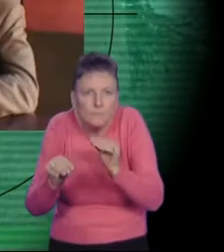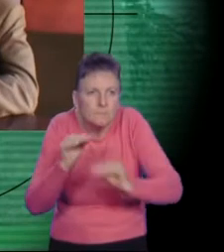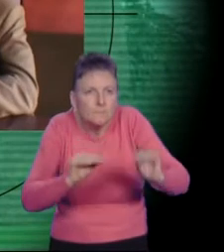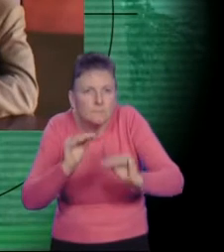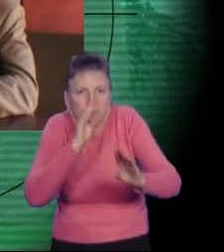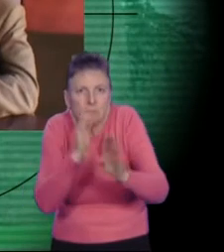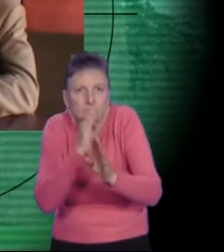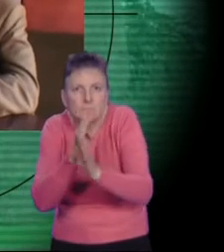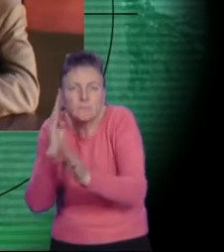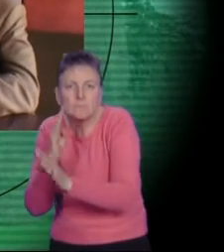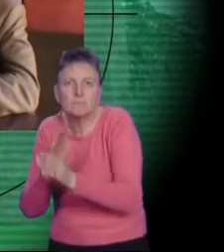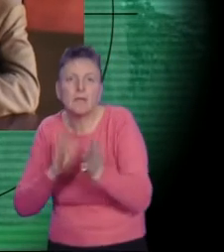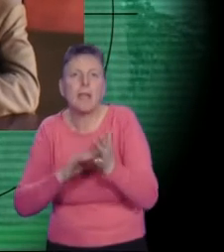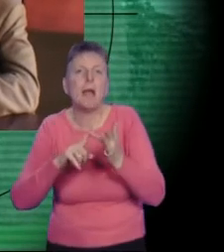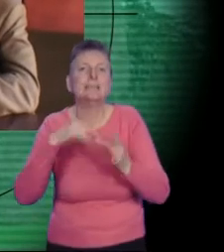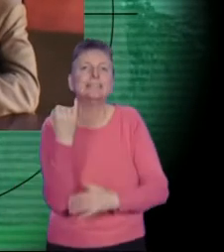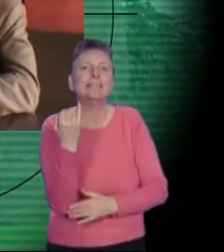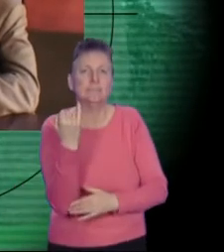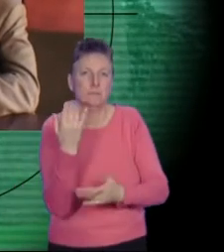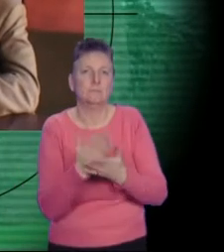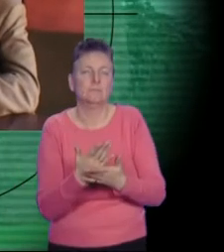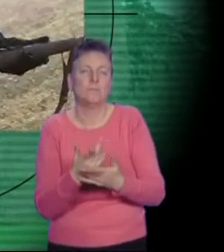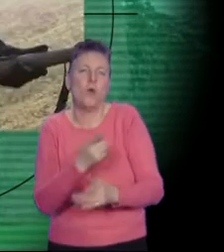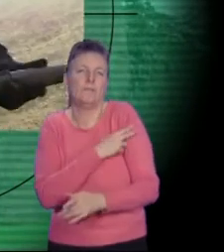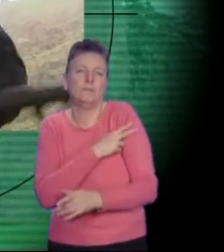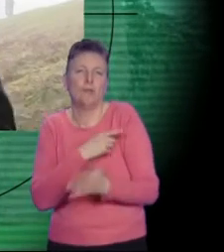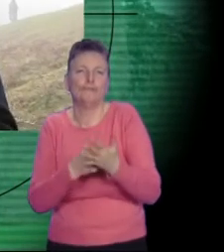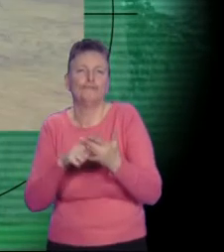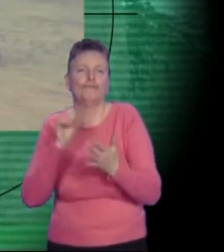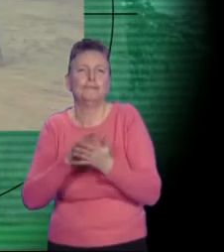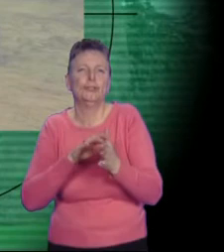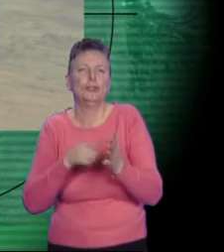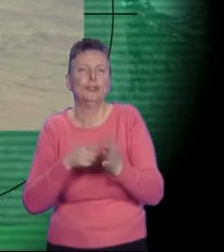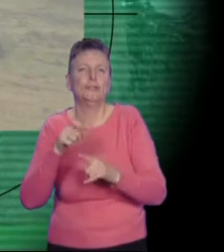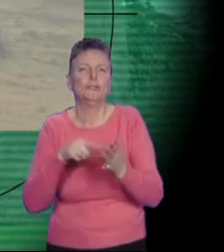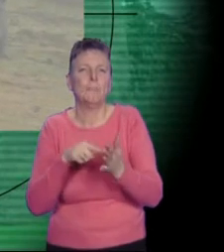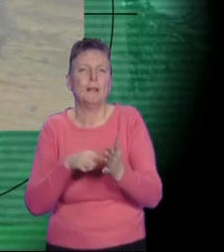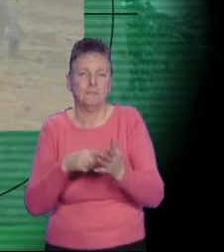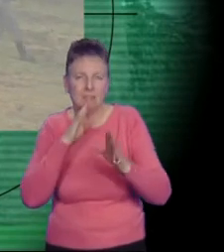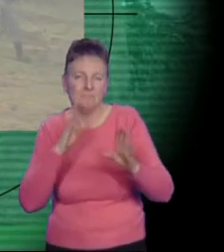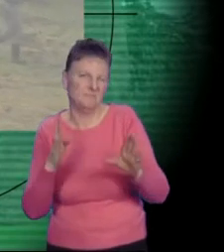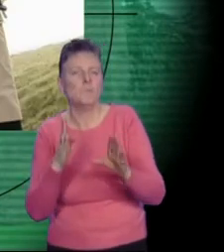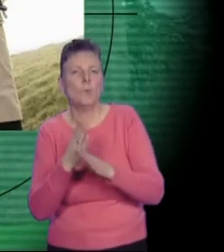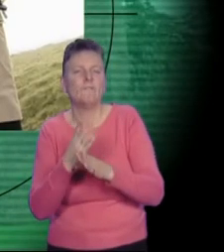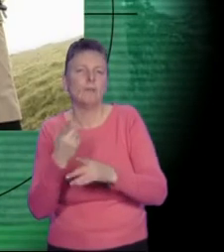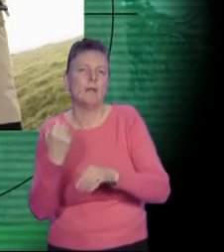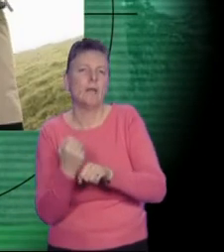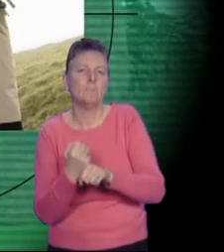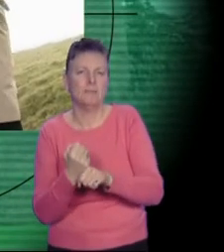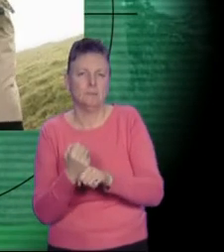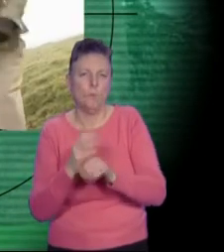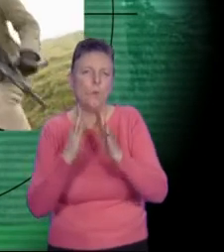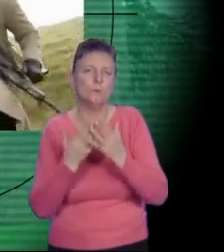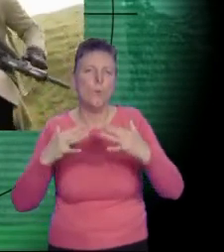Tomlinson reveals more details of his life as a Secret Service agent, and World War II espionage tactics with the Special Operations